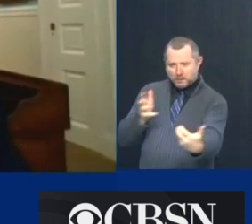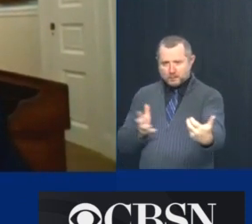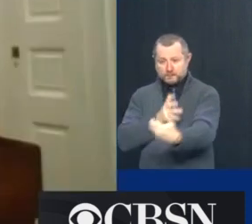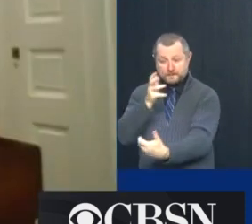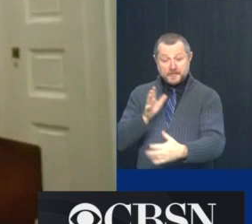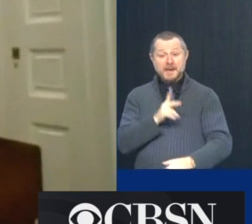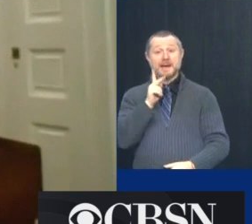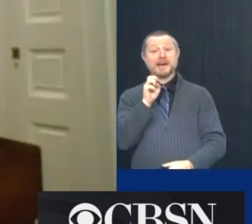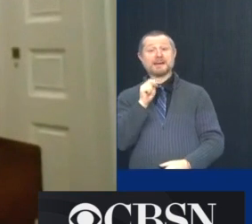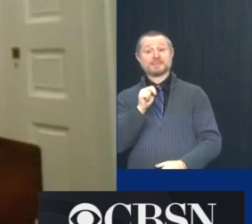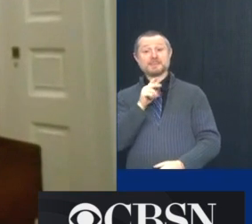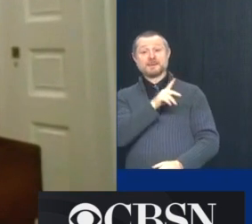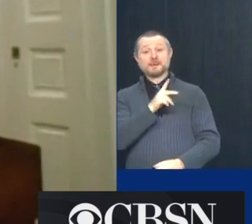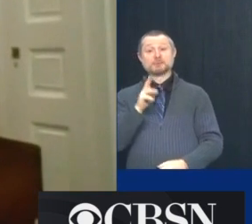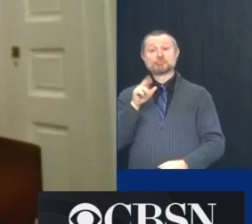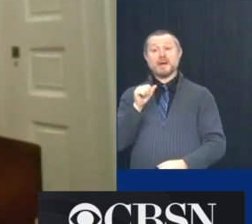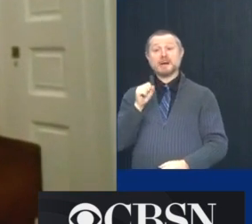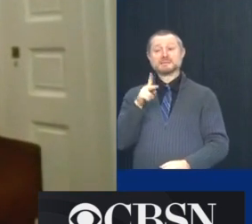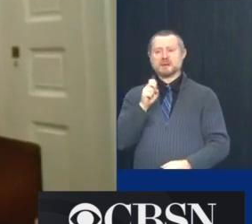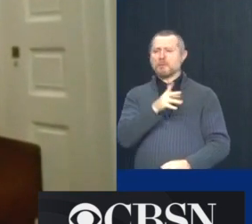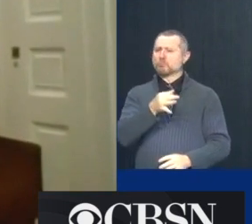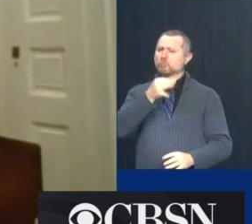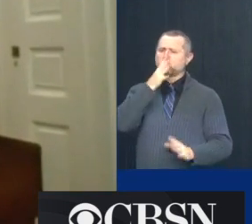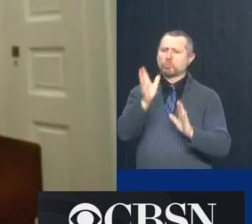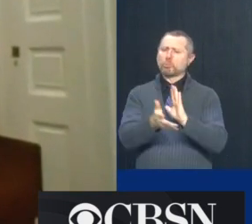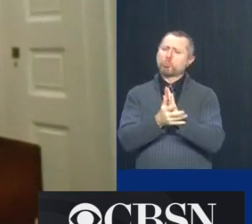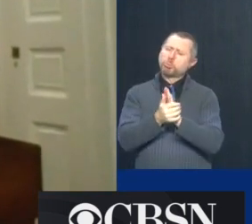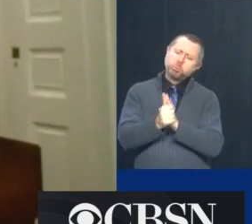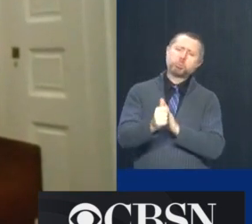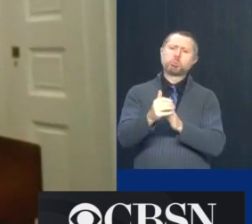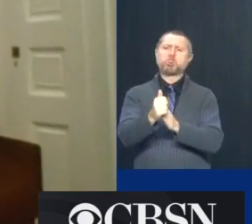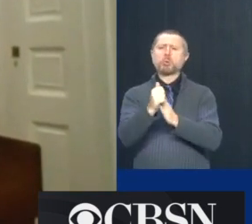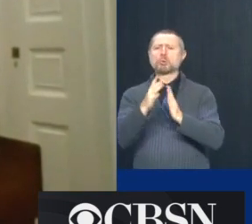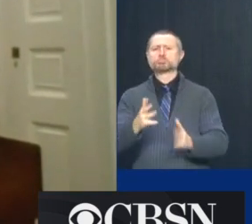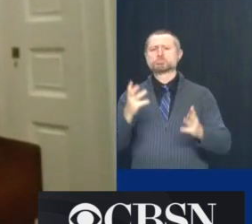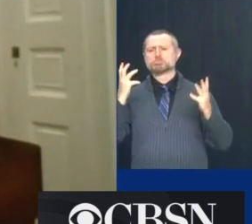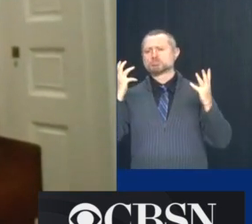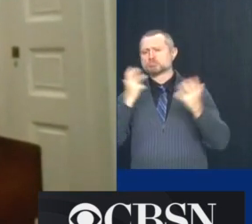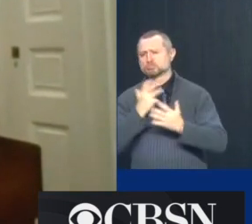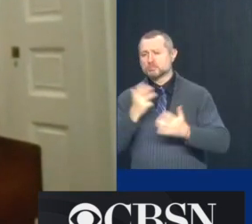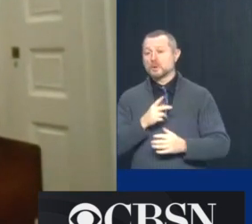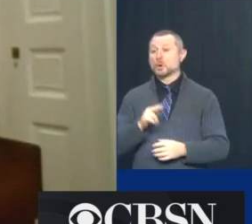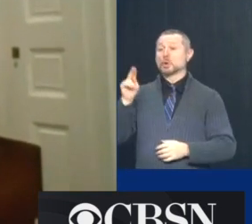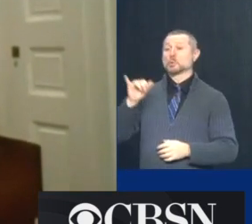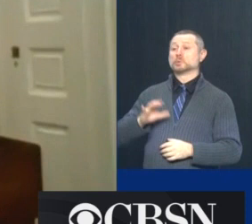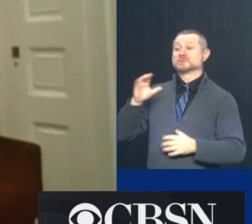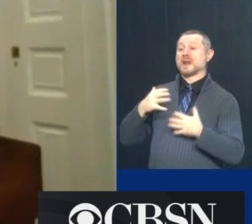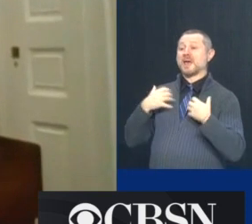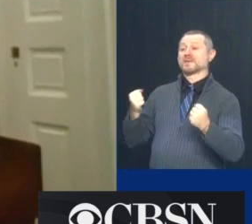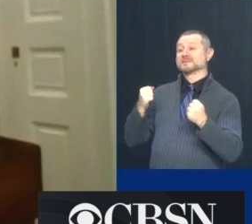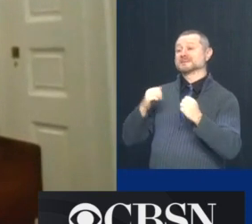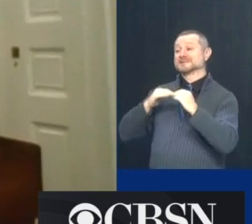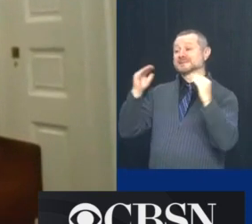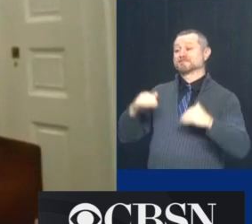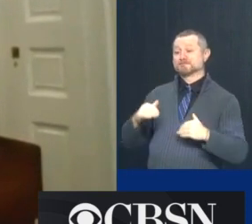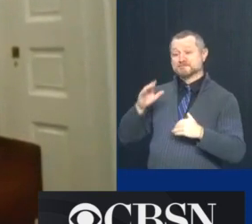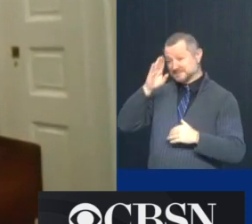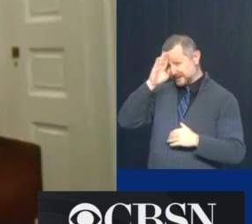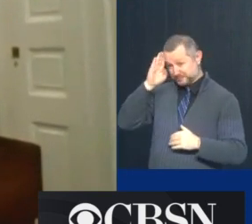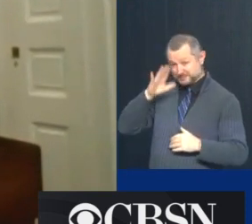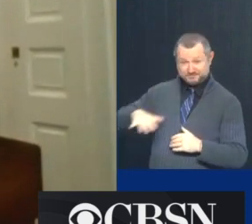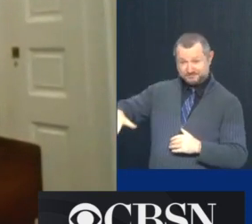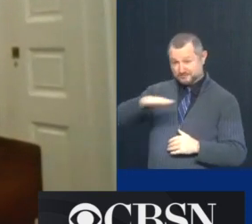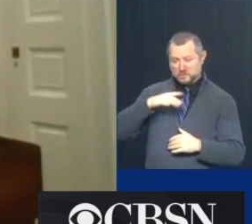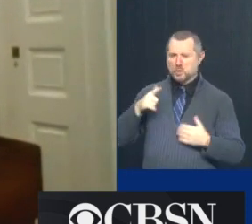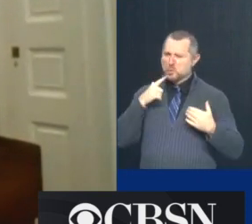our New York City health and hospital system, and Mitch Katz and his whole team. The amount of strategic improvement that